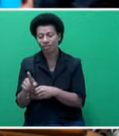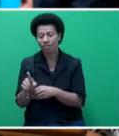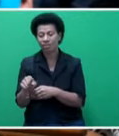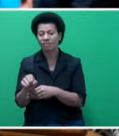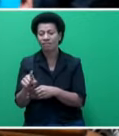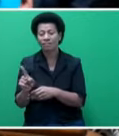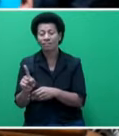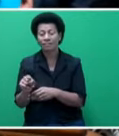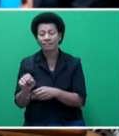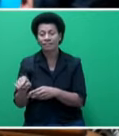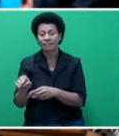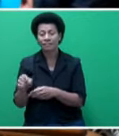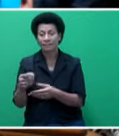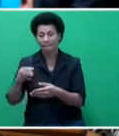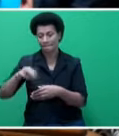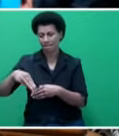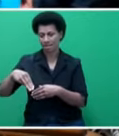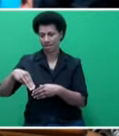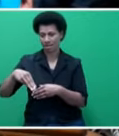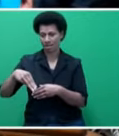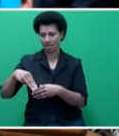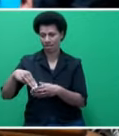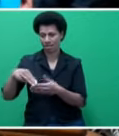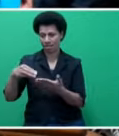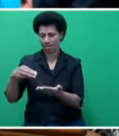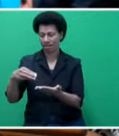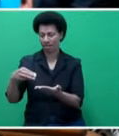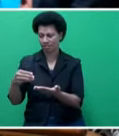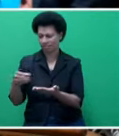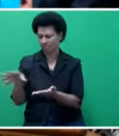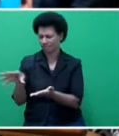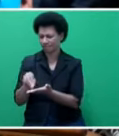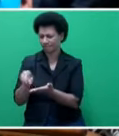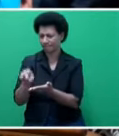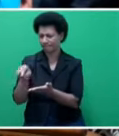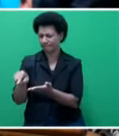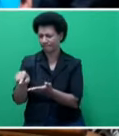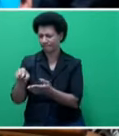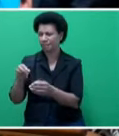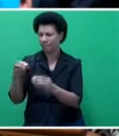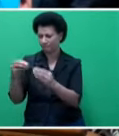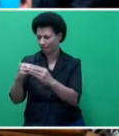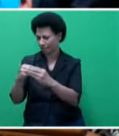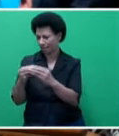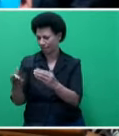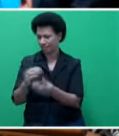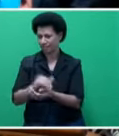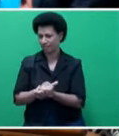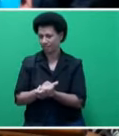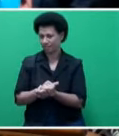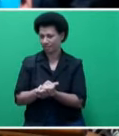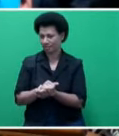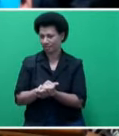to get members' funds into the banks. In fact, the bank should